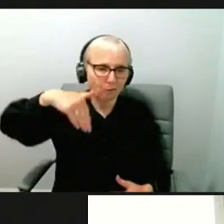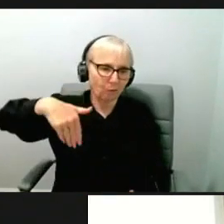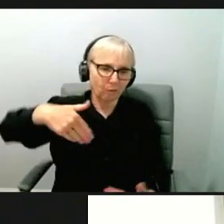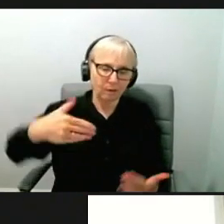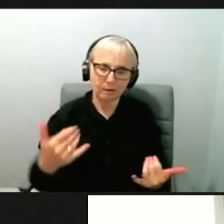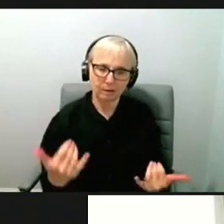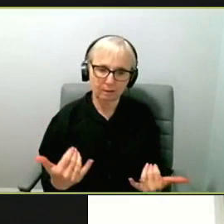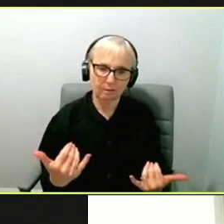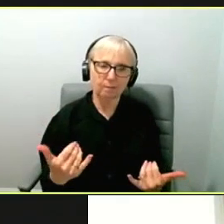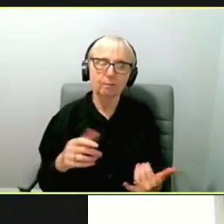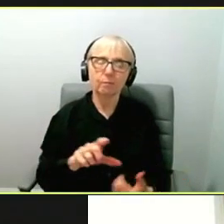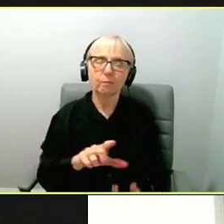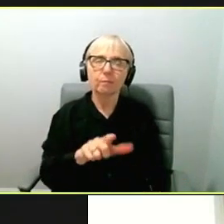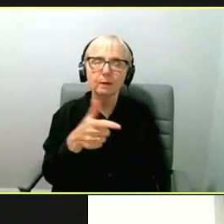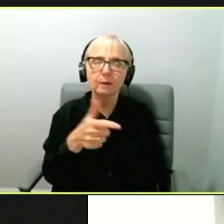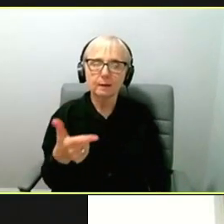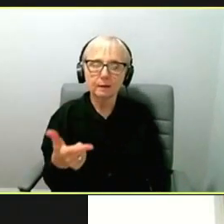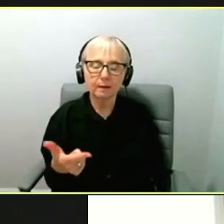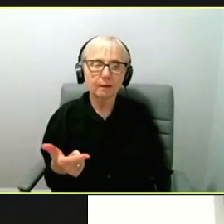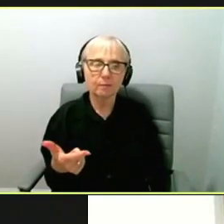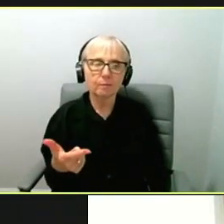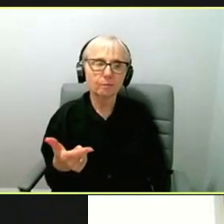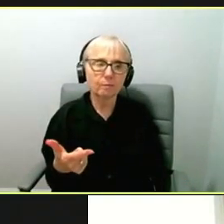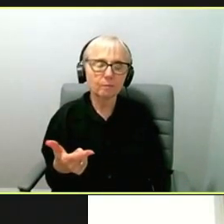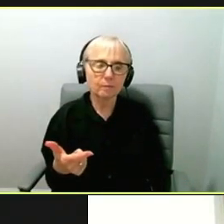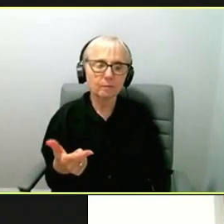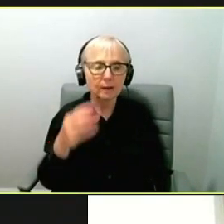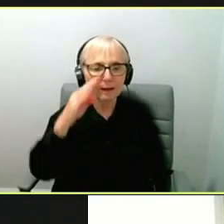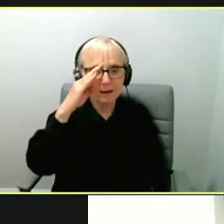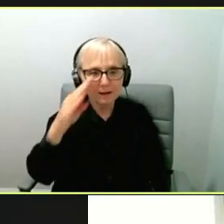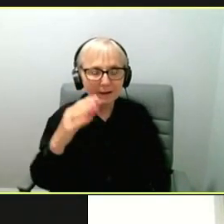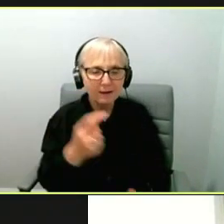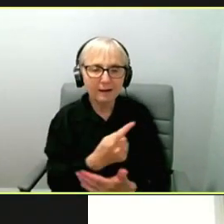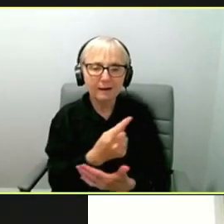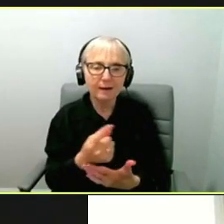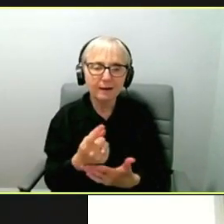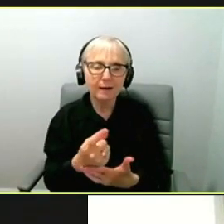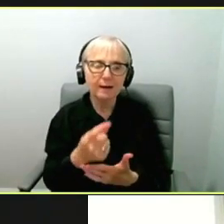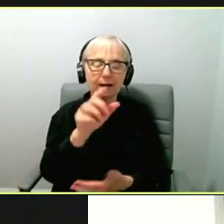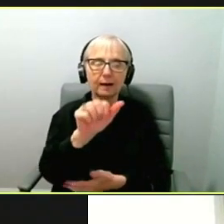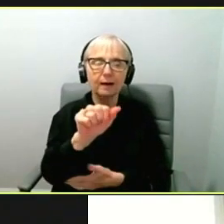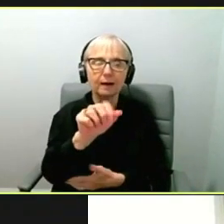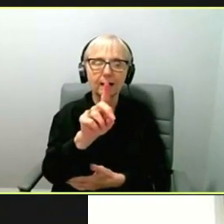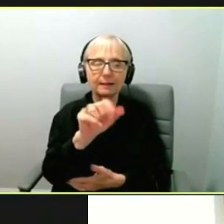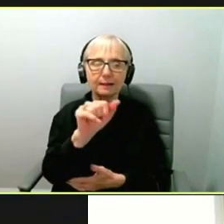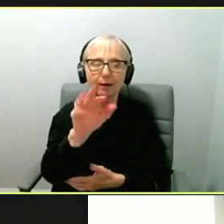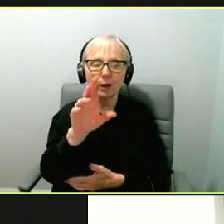Great, let's go to Adari Riera. Hello, everyone. My name is Adari. I'm with Telemundo.